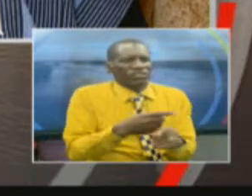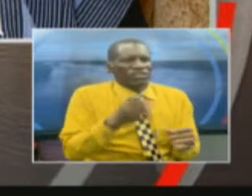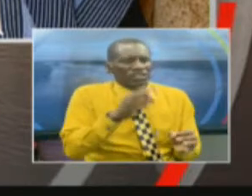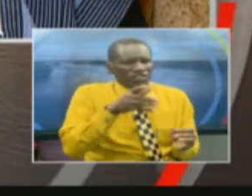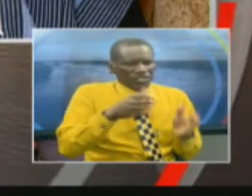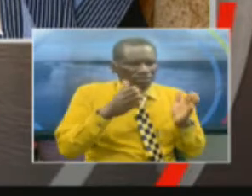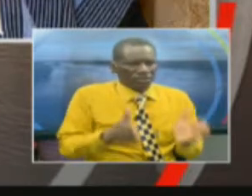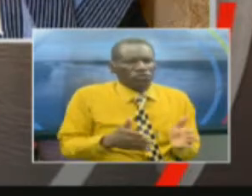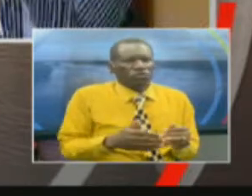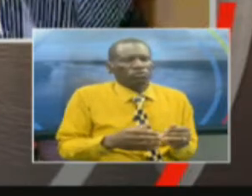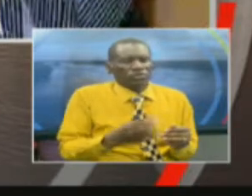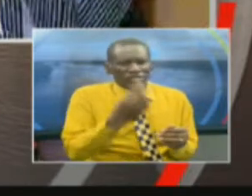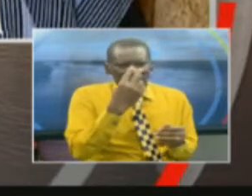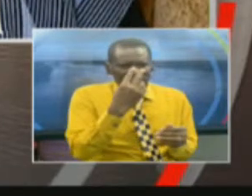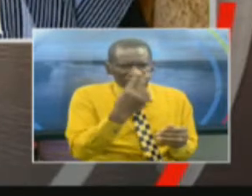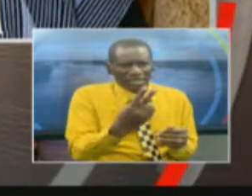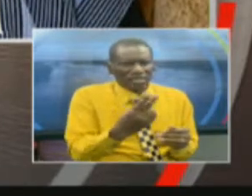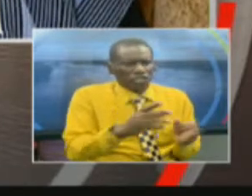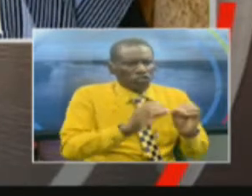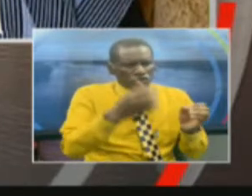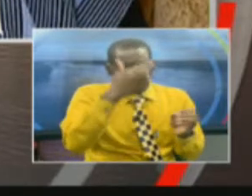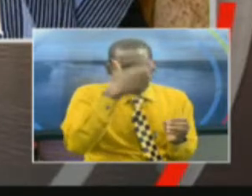was different?